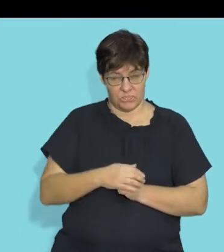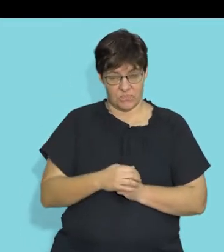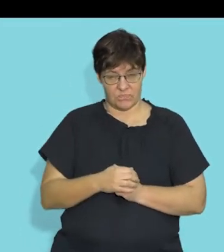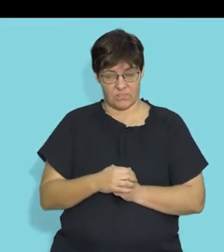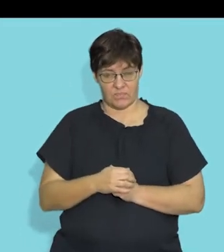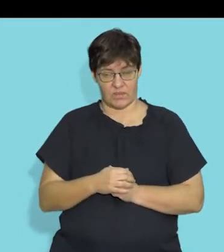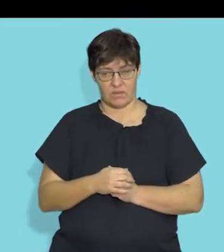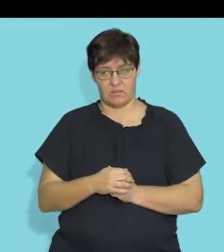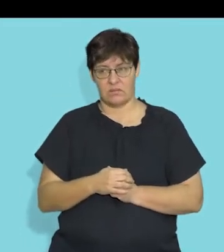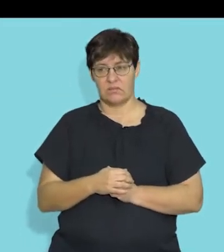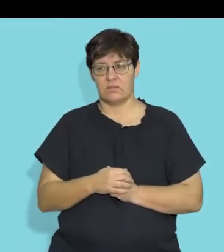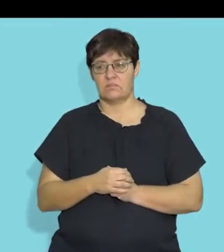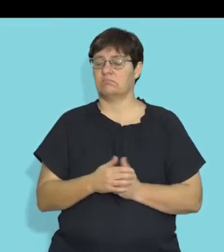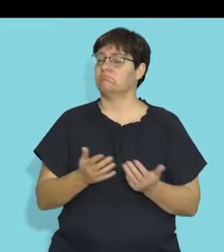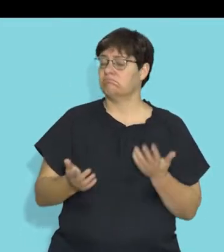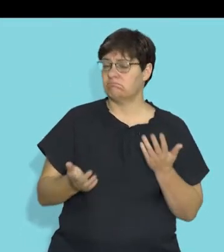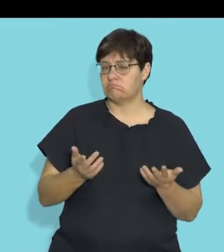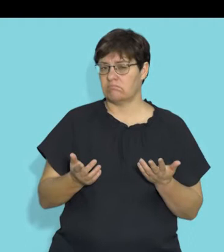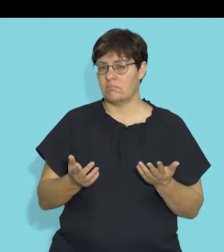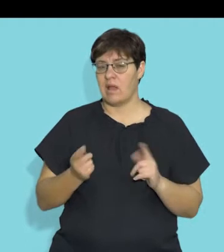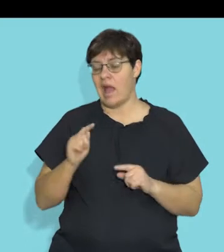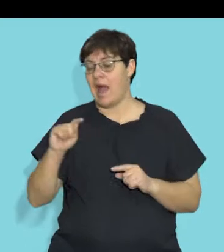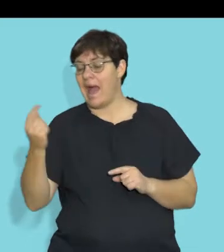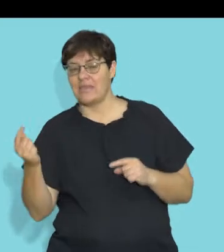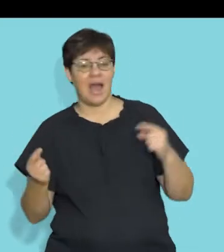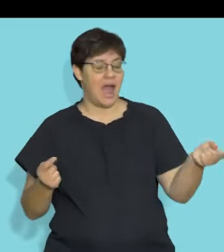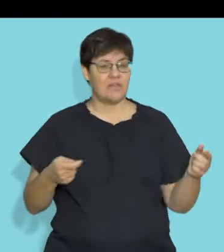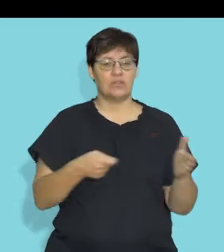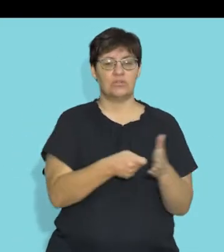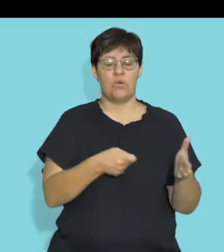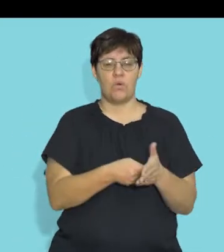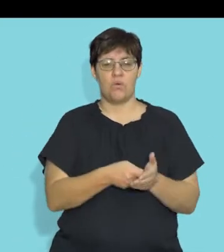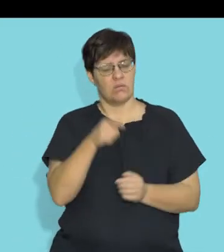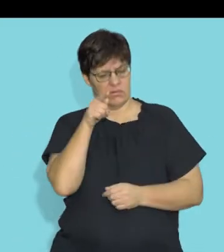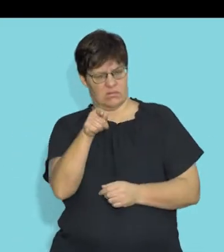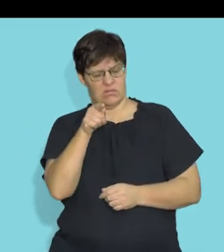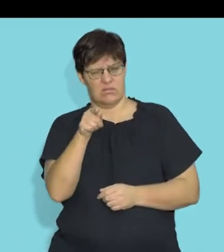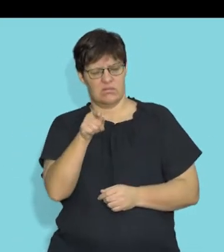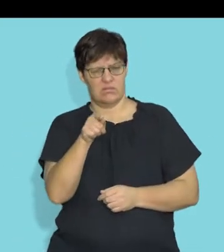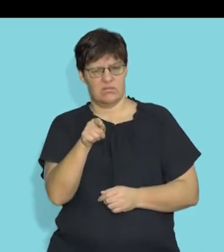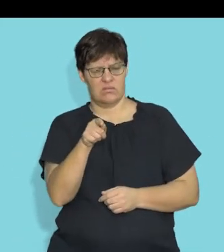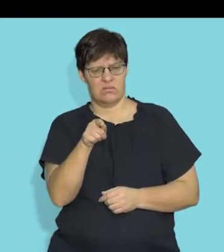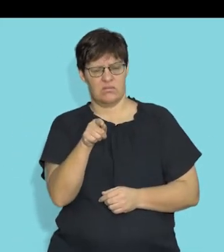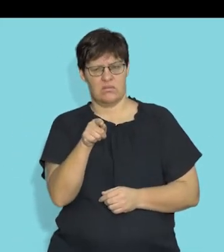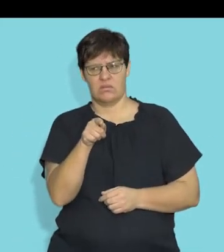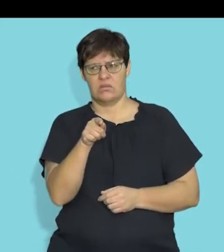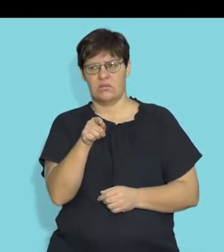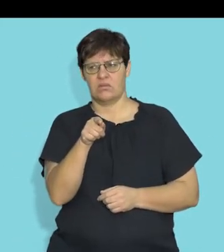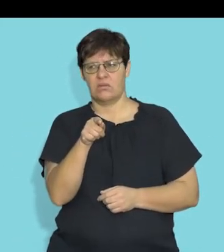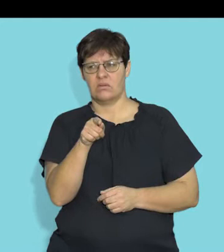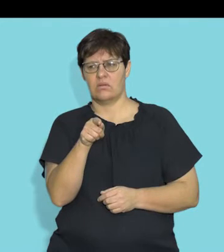see that relative to my other stores, look at this here. you can clearly see here